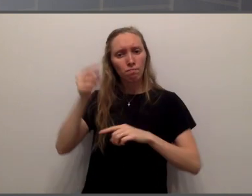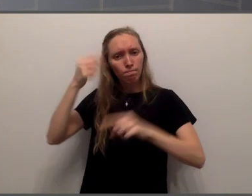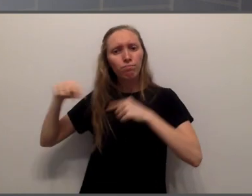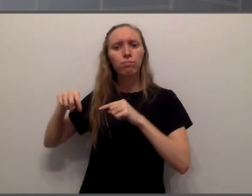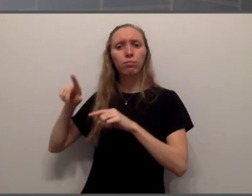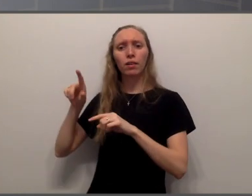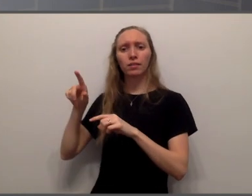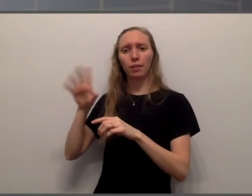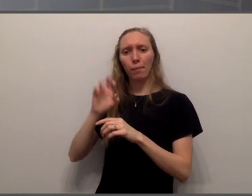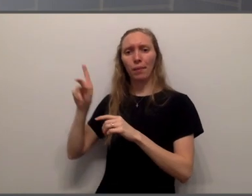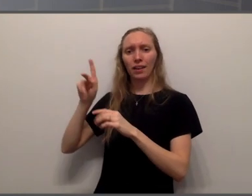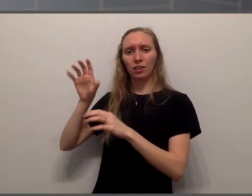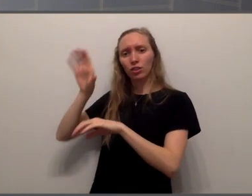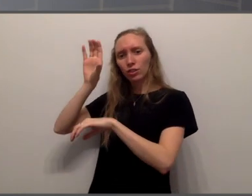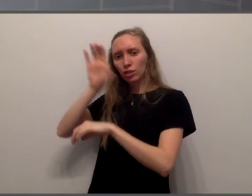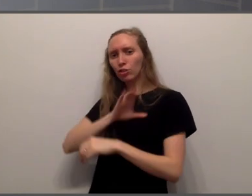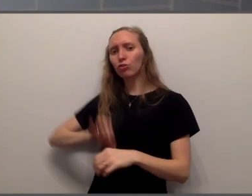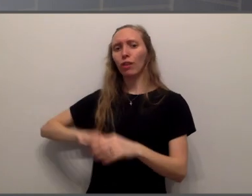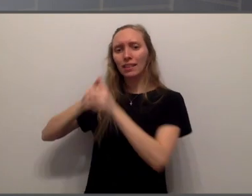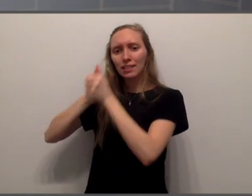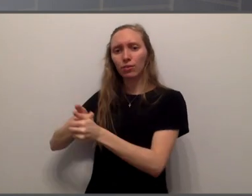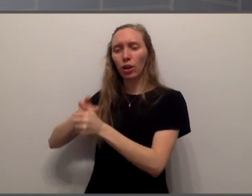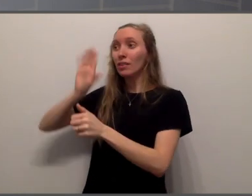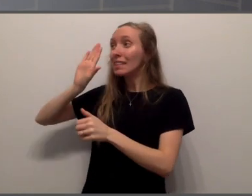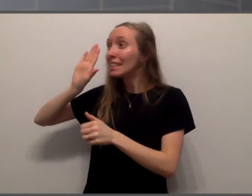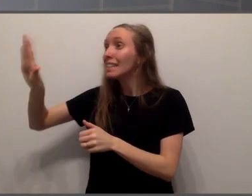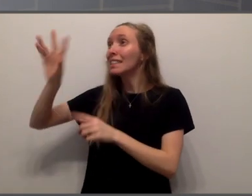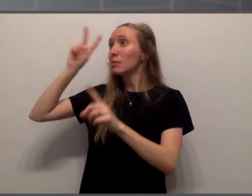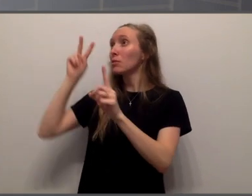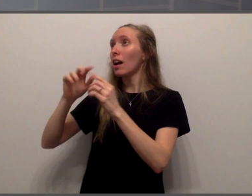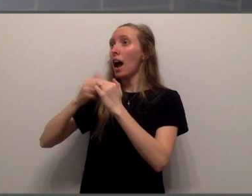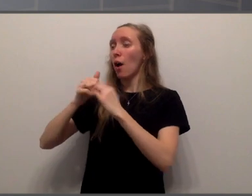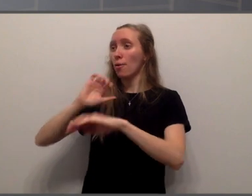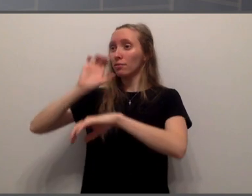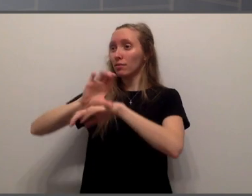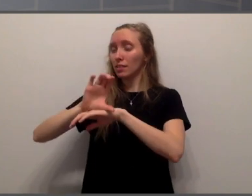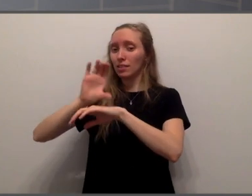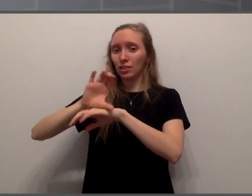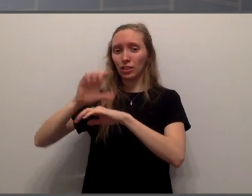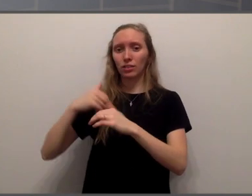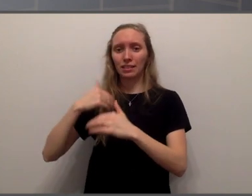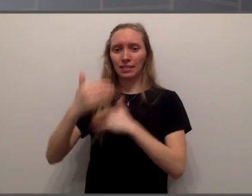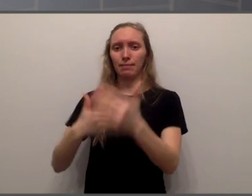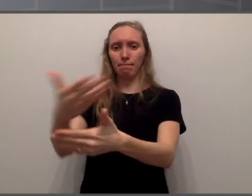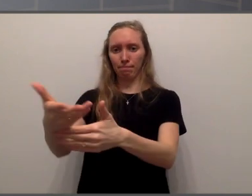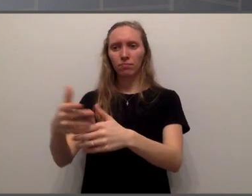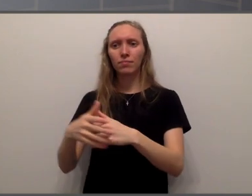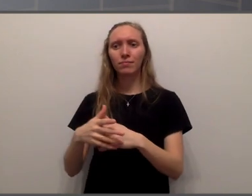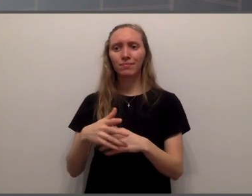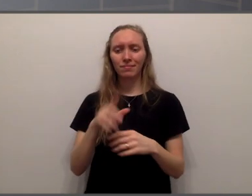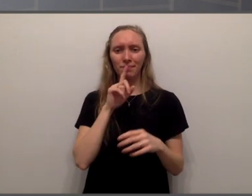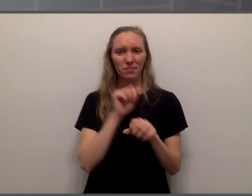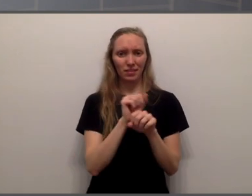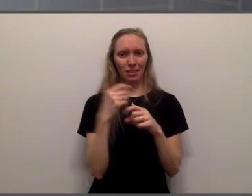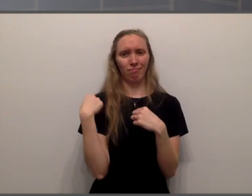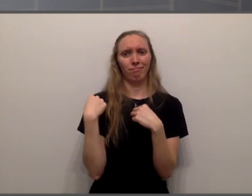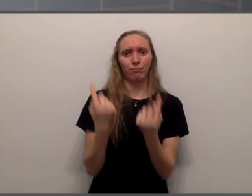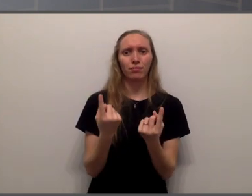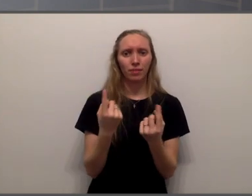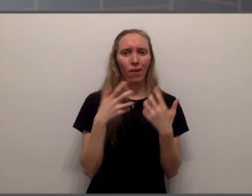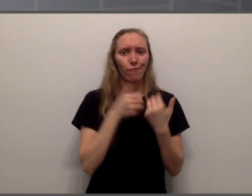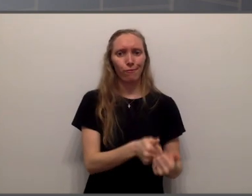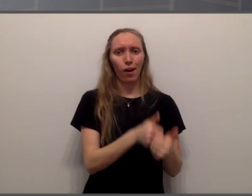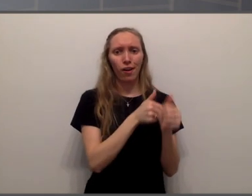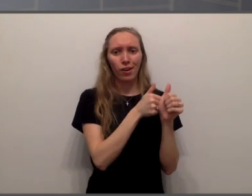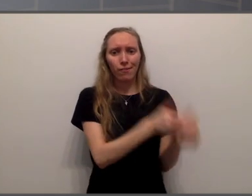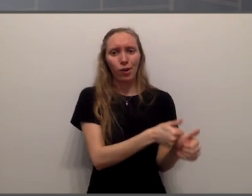It's our charity. Whereas rather, we want to be the kingdom and we want to rebuild the church properly. And so, as I said, this will be a series of repentance